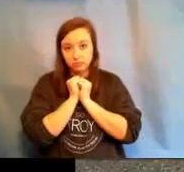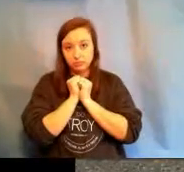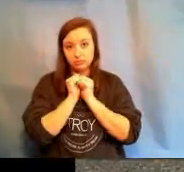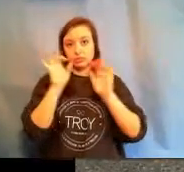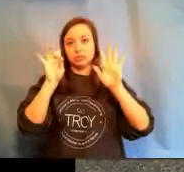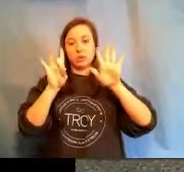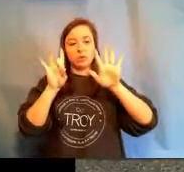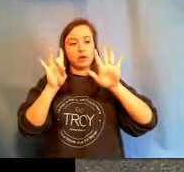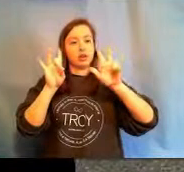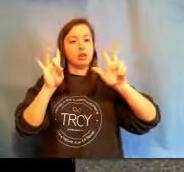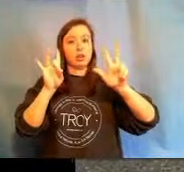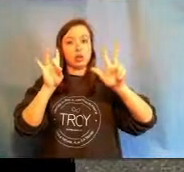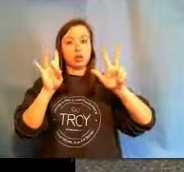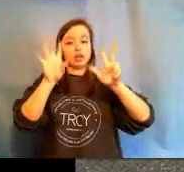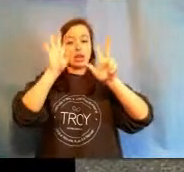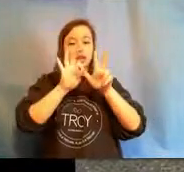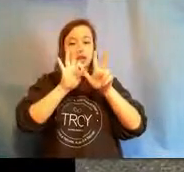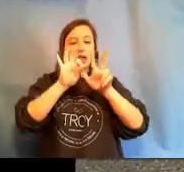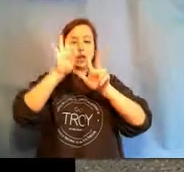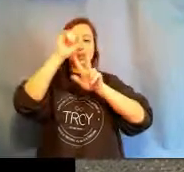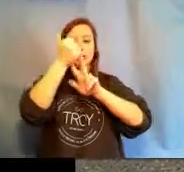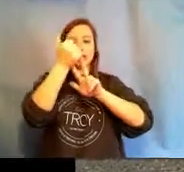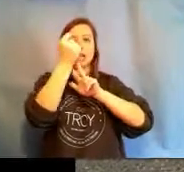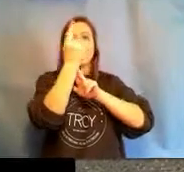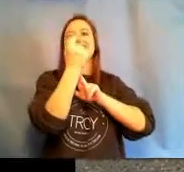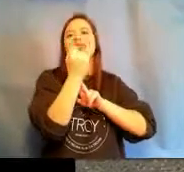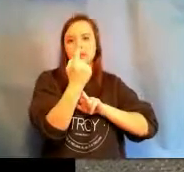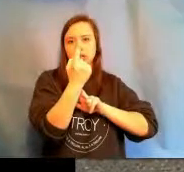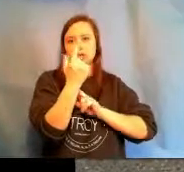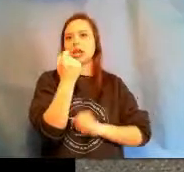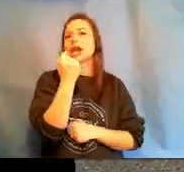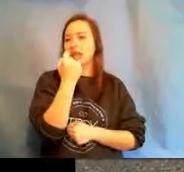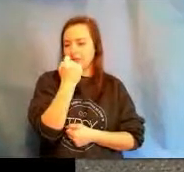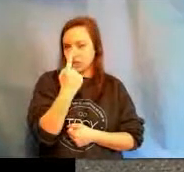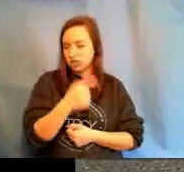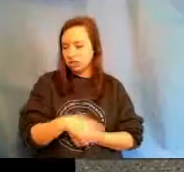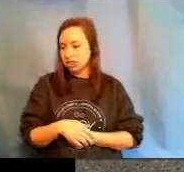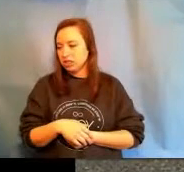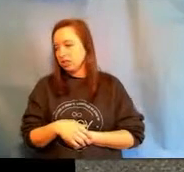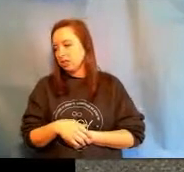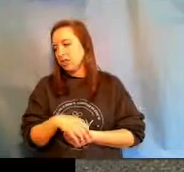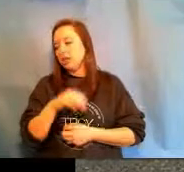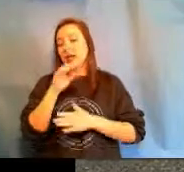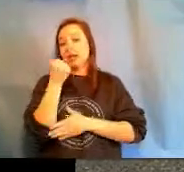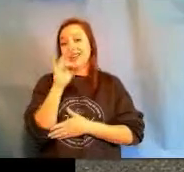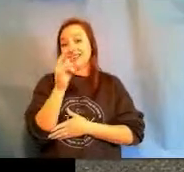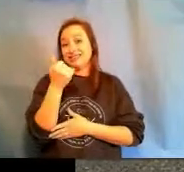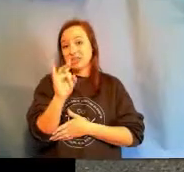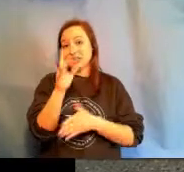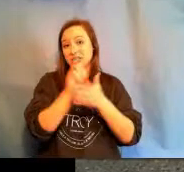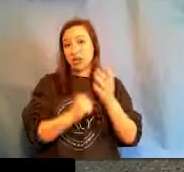8 in our head and count 3 more. So 8, 9, 10, 11. So 18 take away